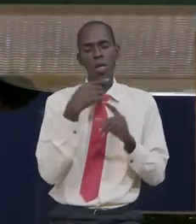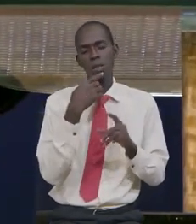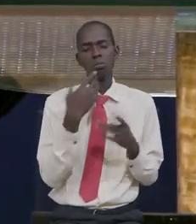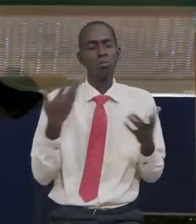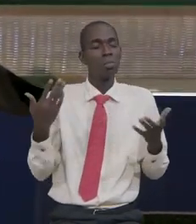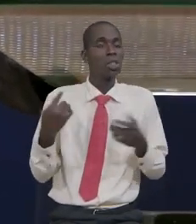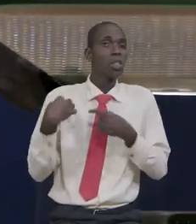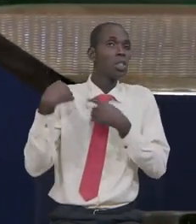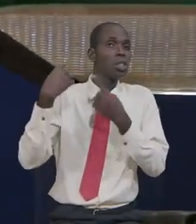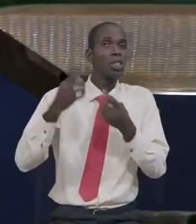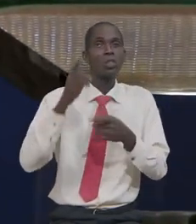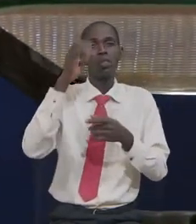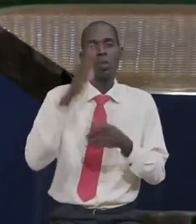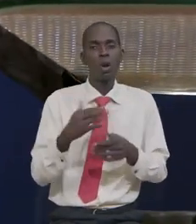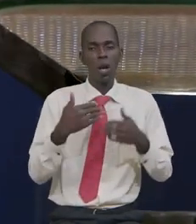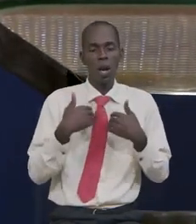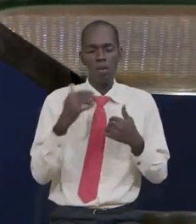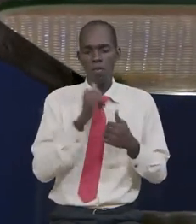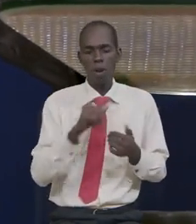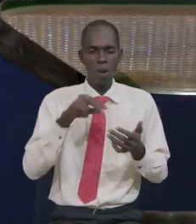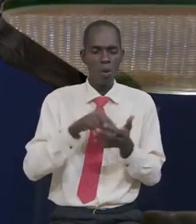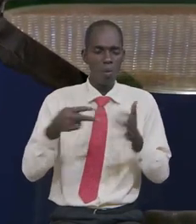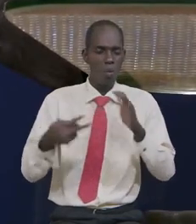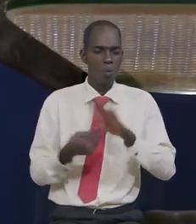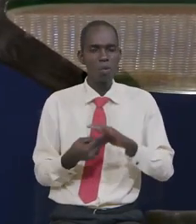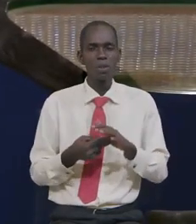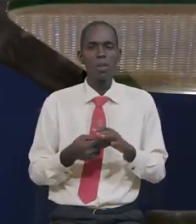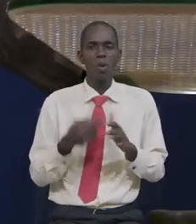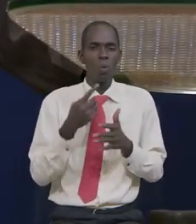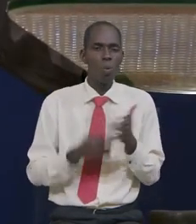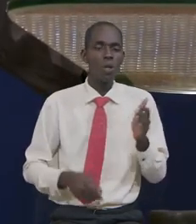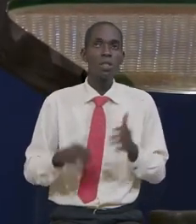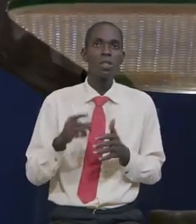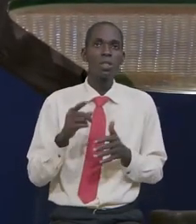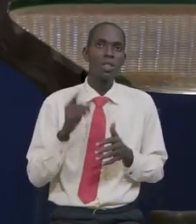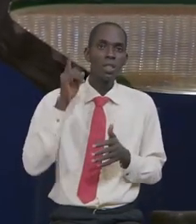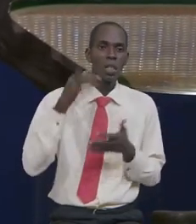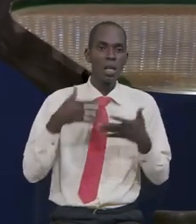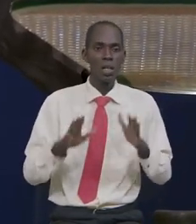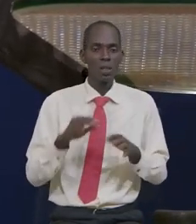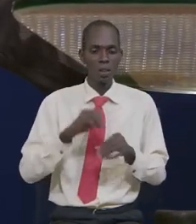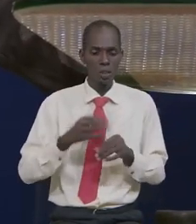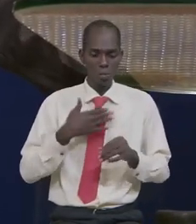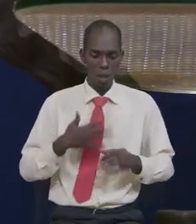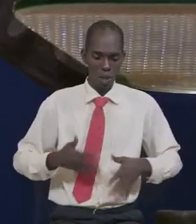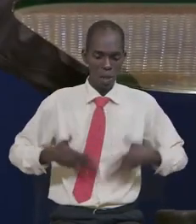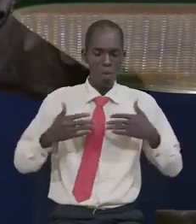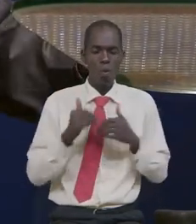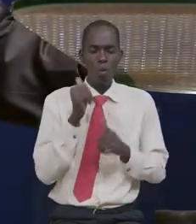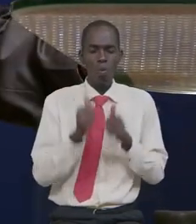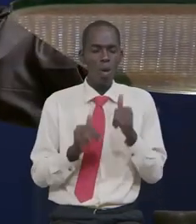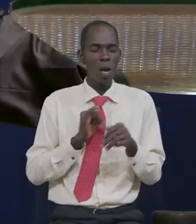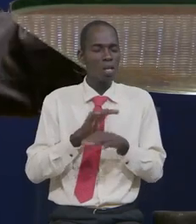in doing what he's doing, in allowing what he allows in my life, which I don't